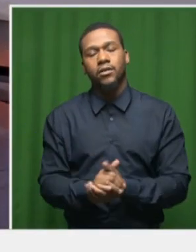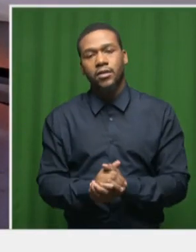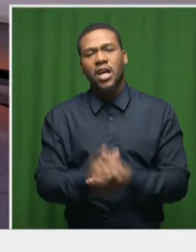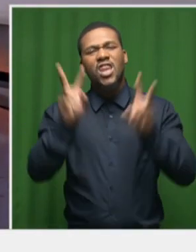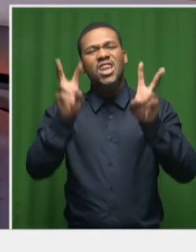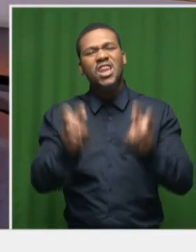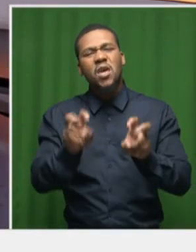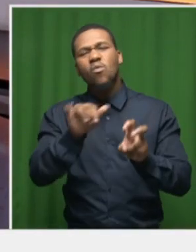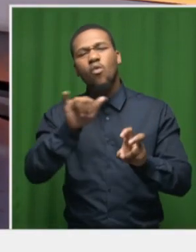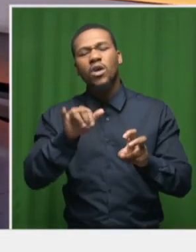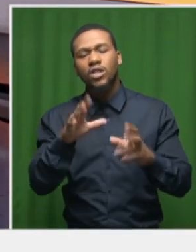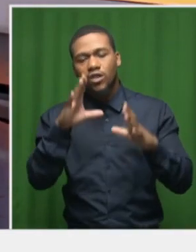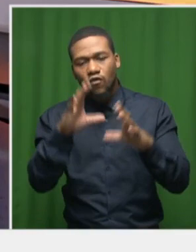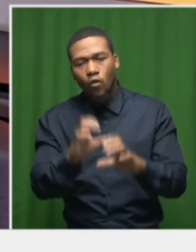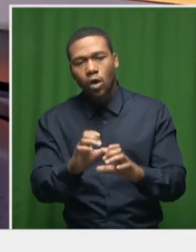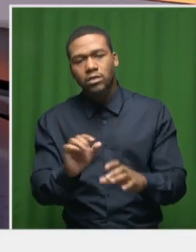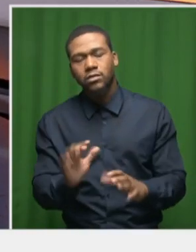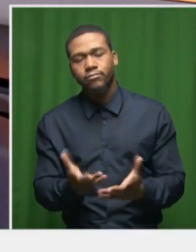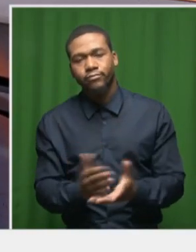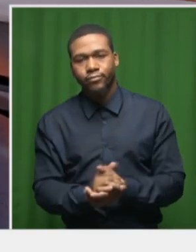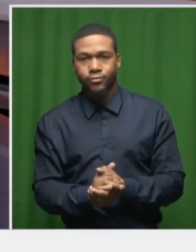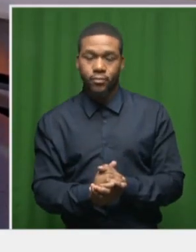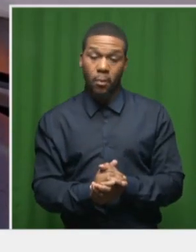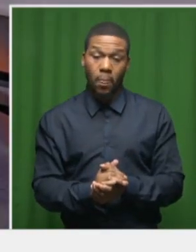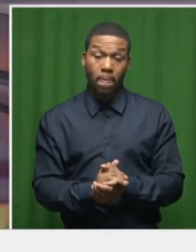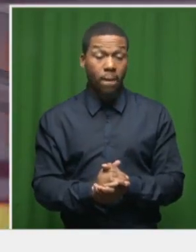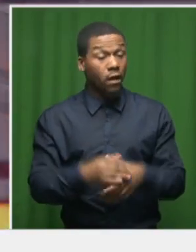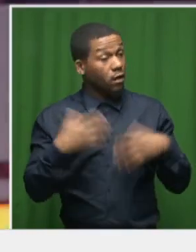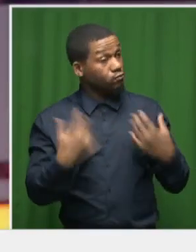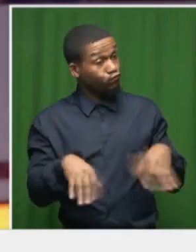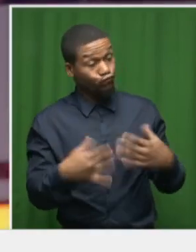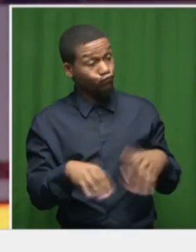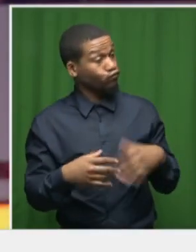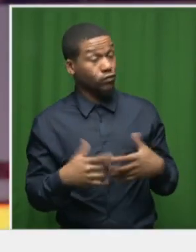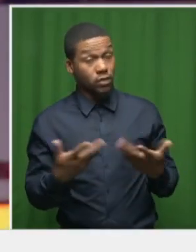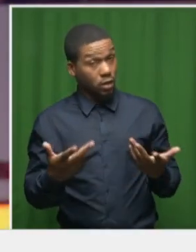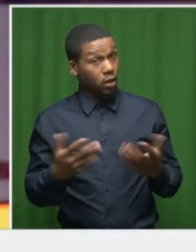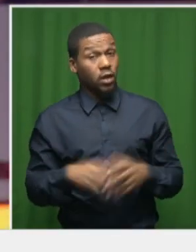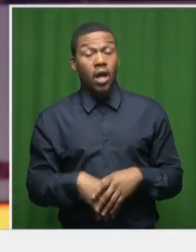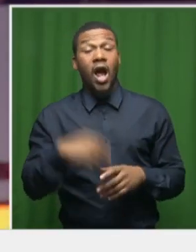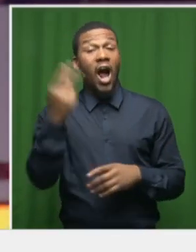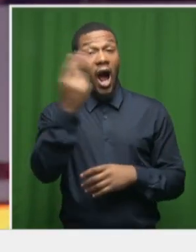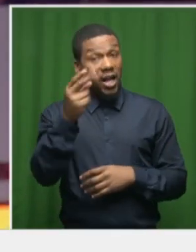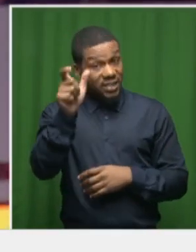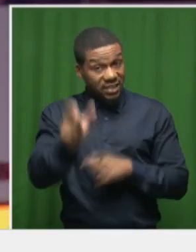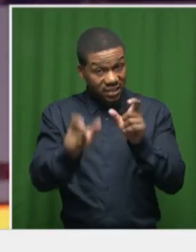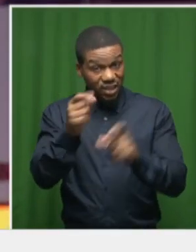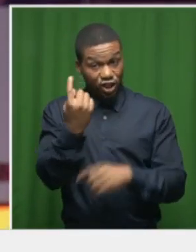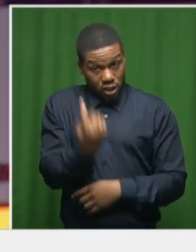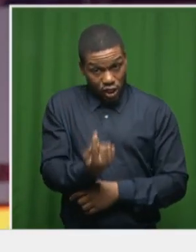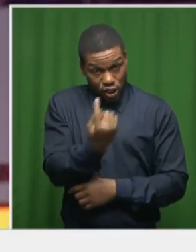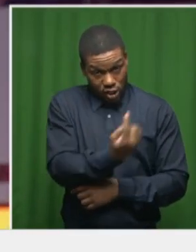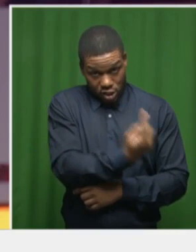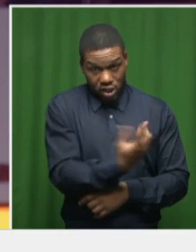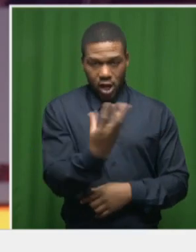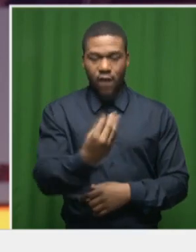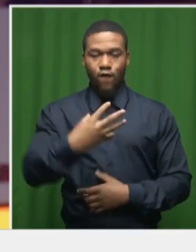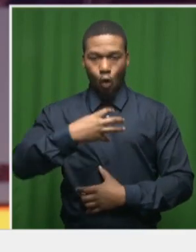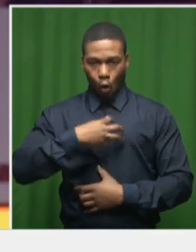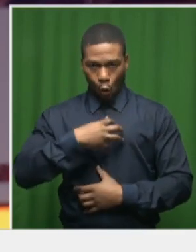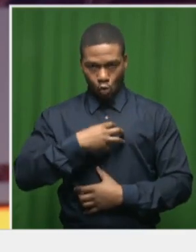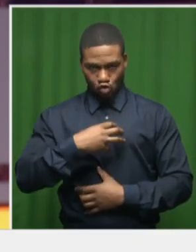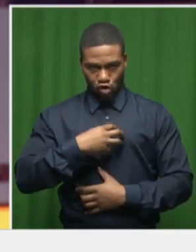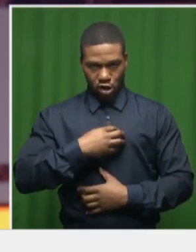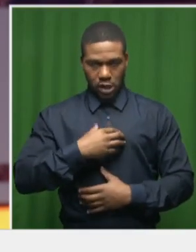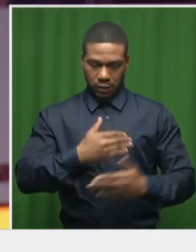Oh, so incredibly varied. So, I mean, every artist has their own sort of obsession, and that obsession may change over